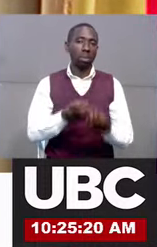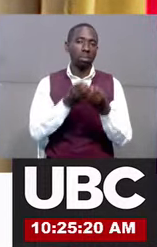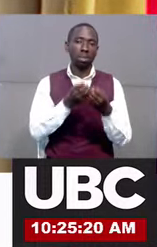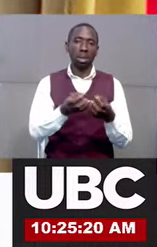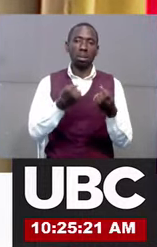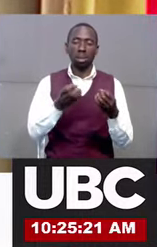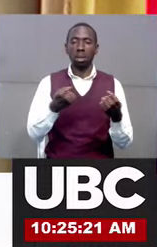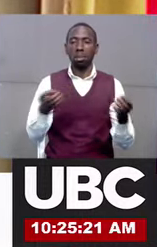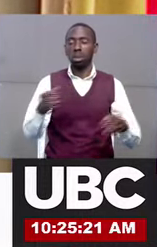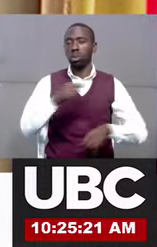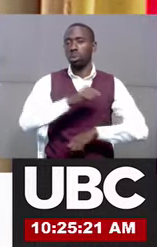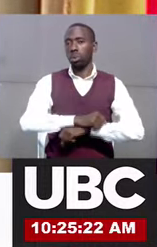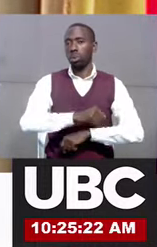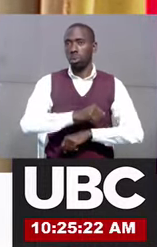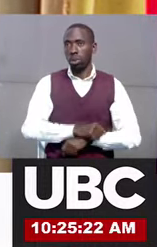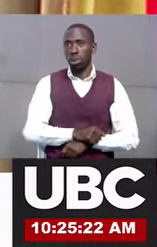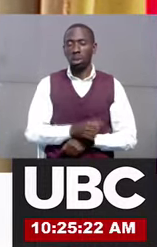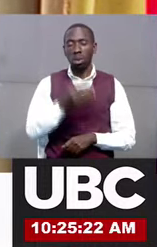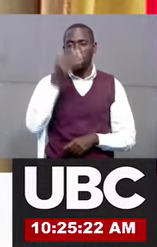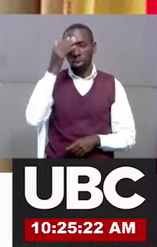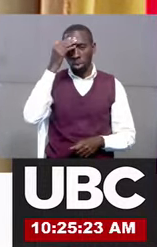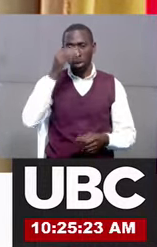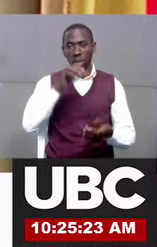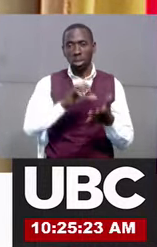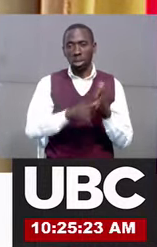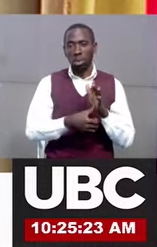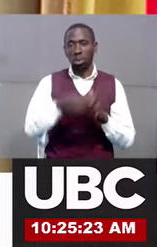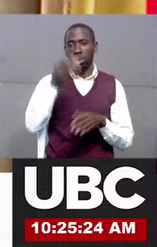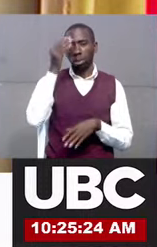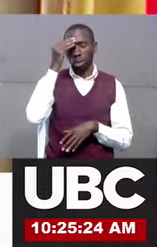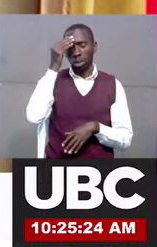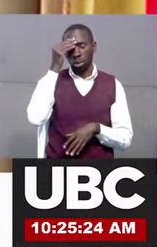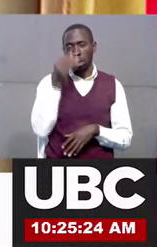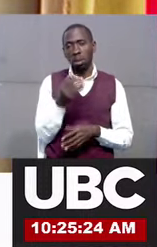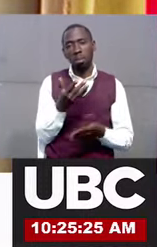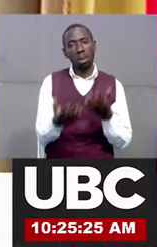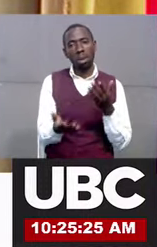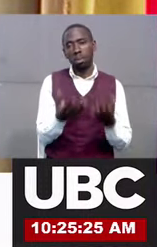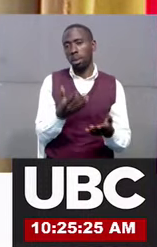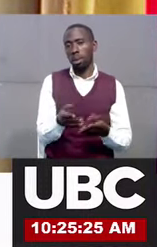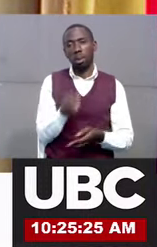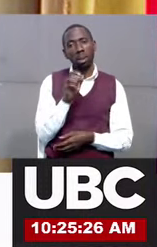schools, and he knows more about education. Unless if you just want